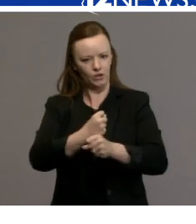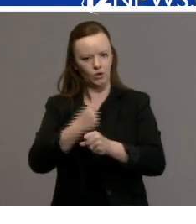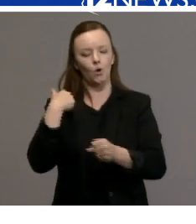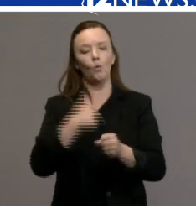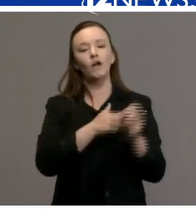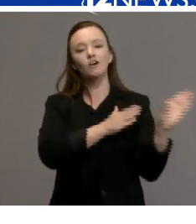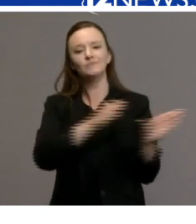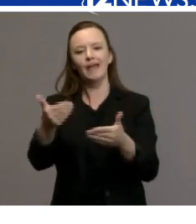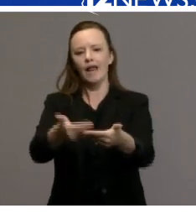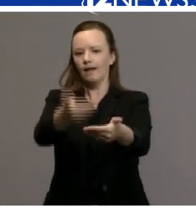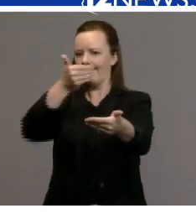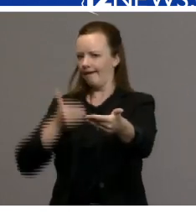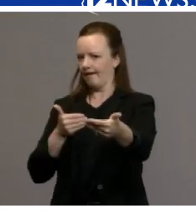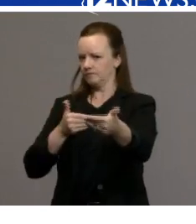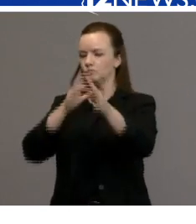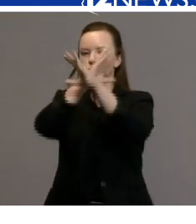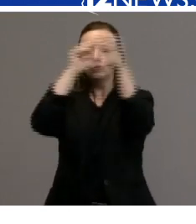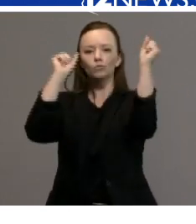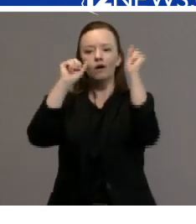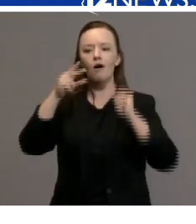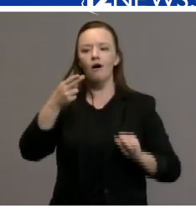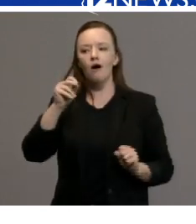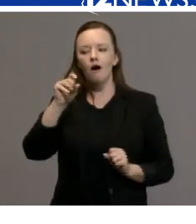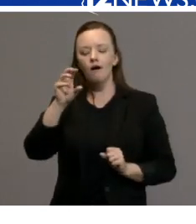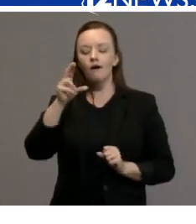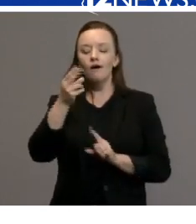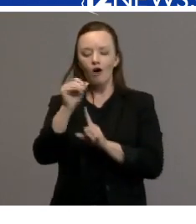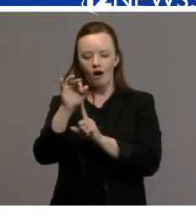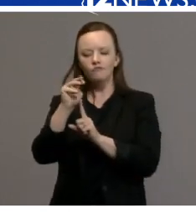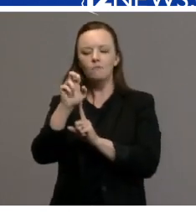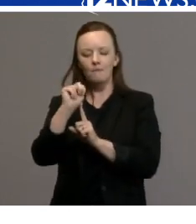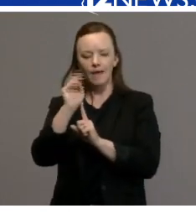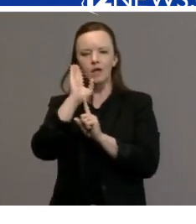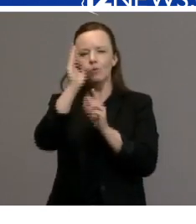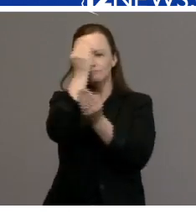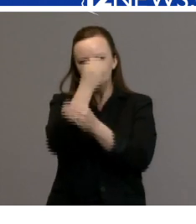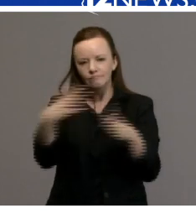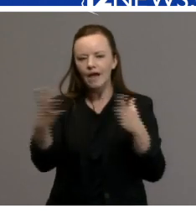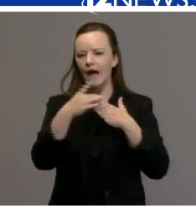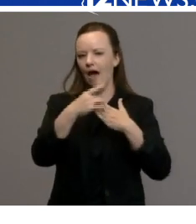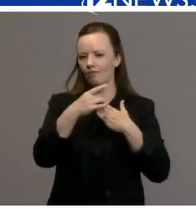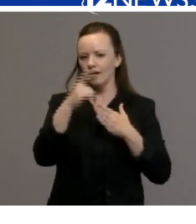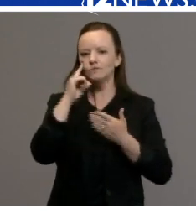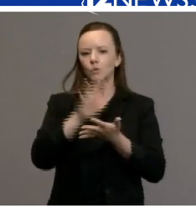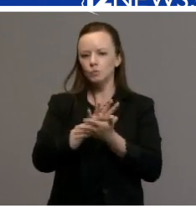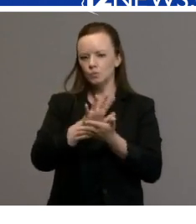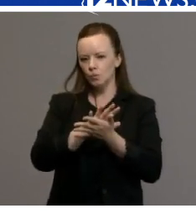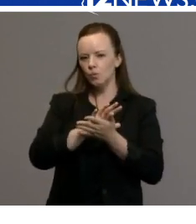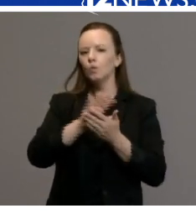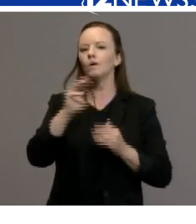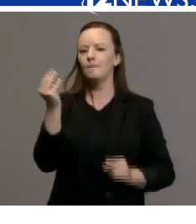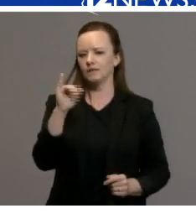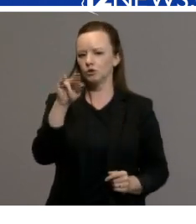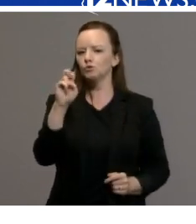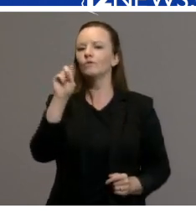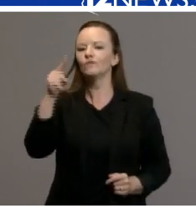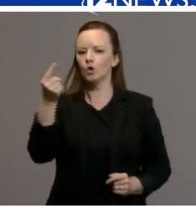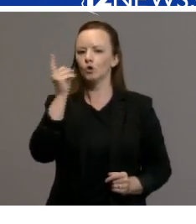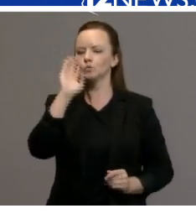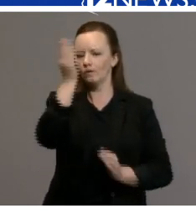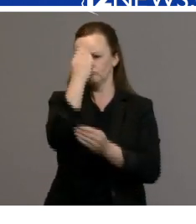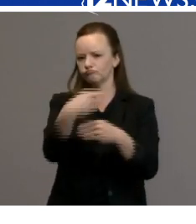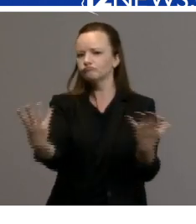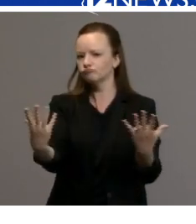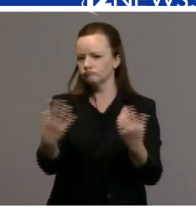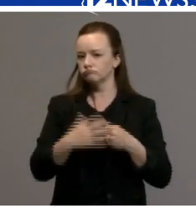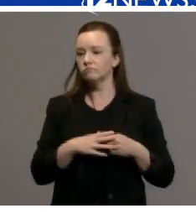will release guidance for schools on Monday, June 1st. This guidance has been informed, of course, by school leaders,